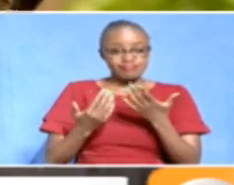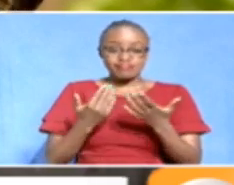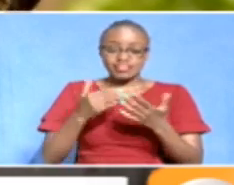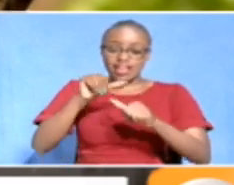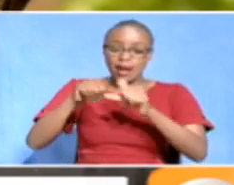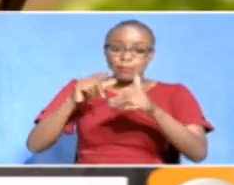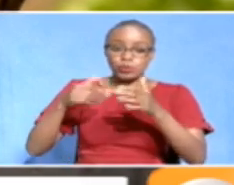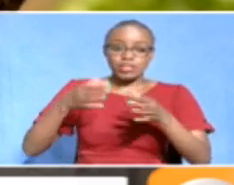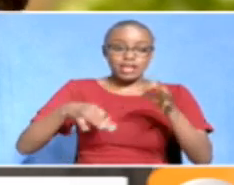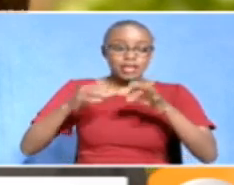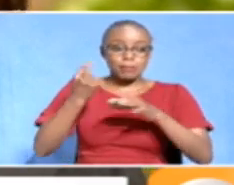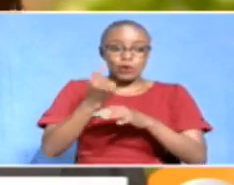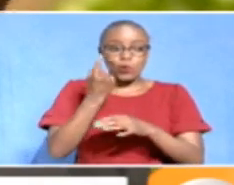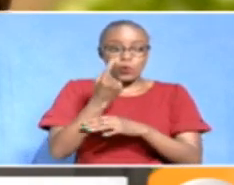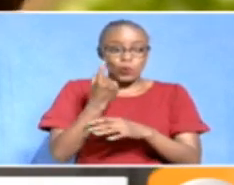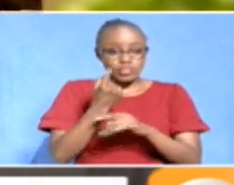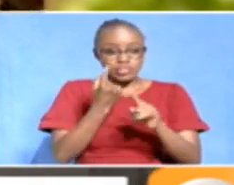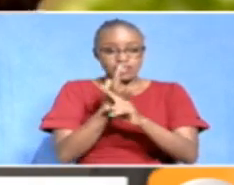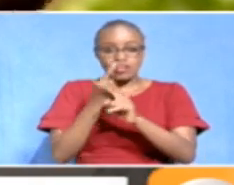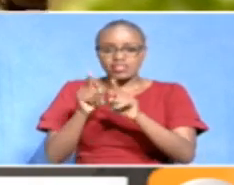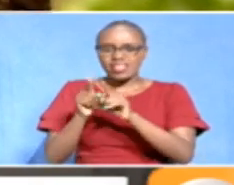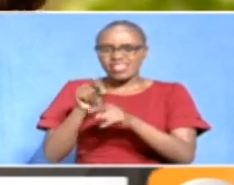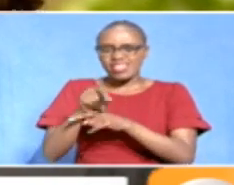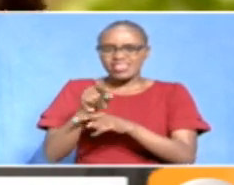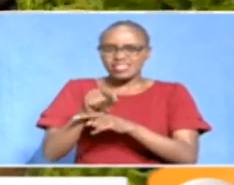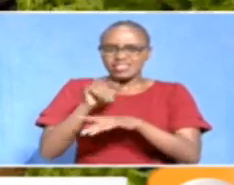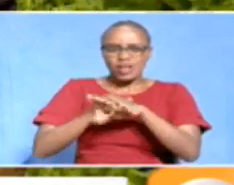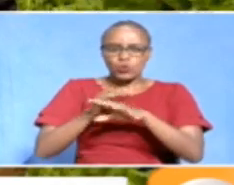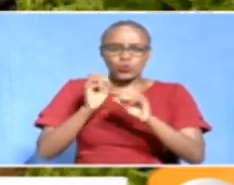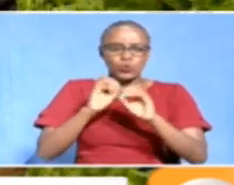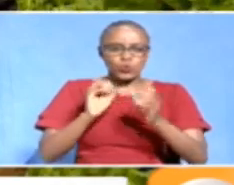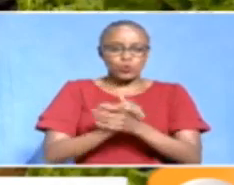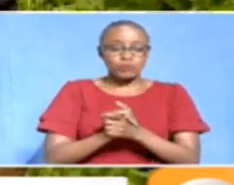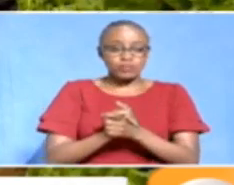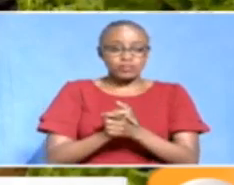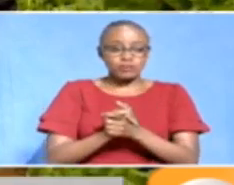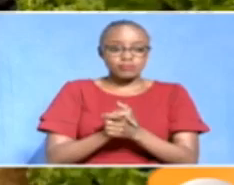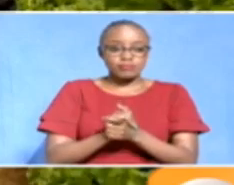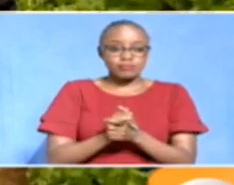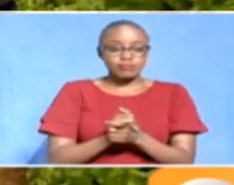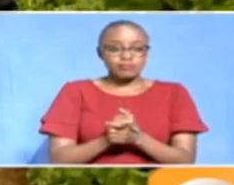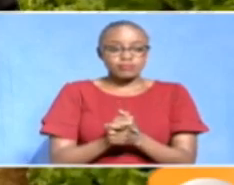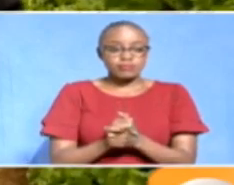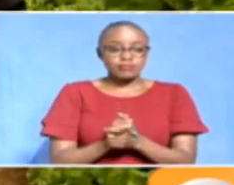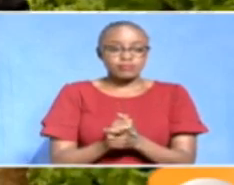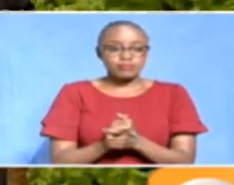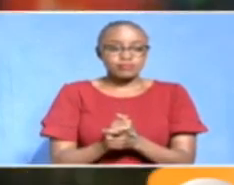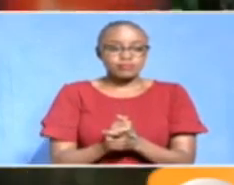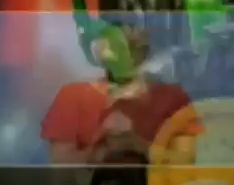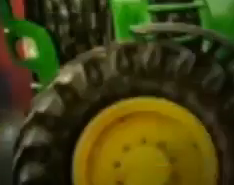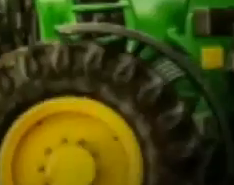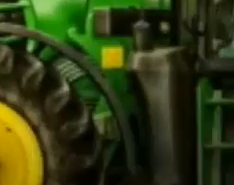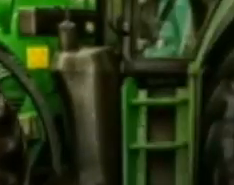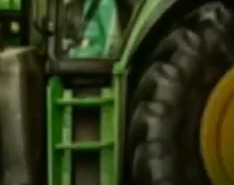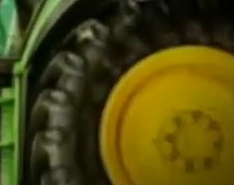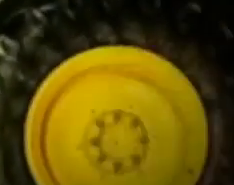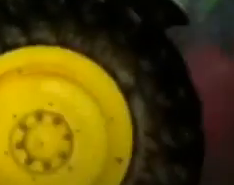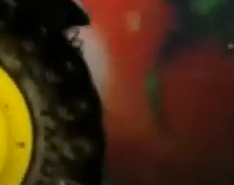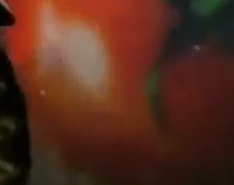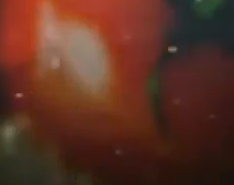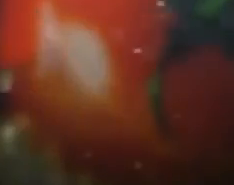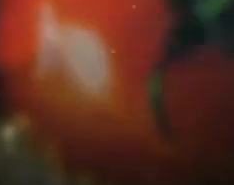it's about chemicals and GMOs, which is really not the truth. Denis Otieno, Smart Farm.